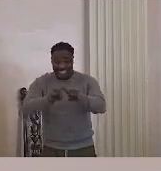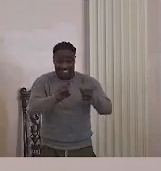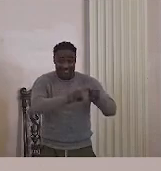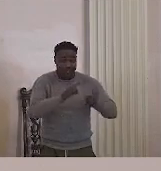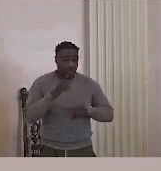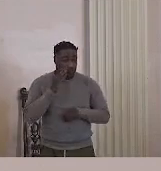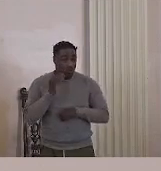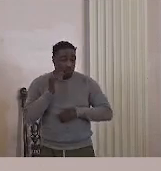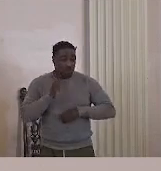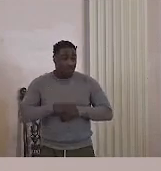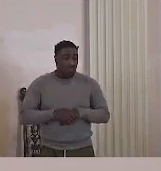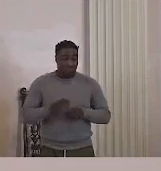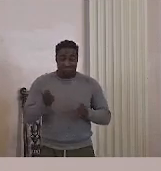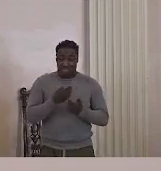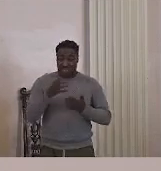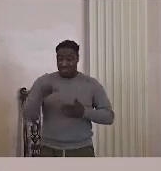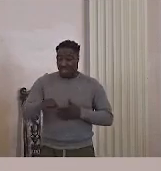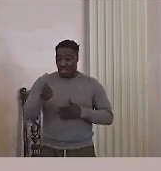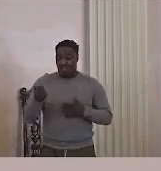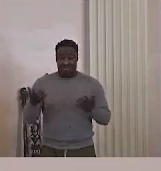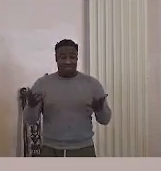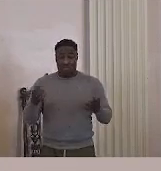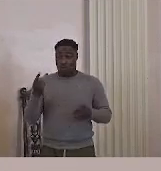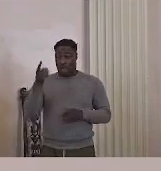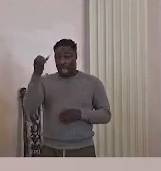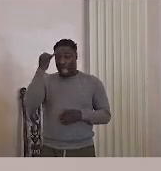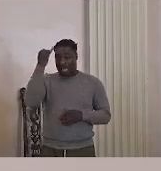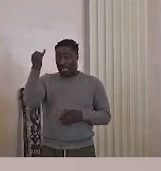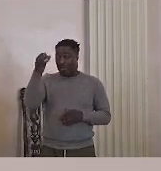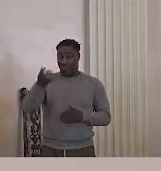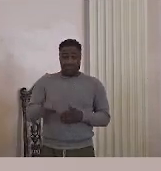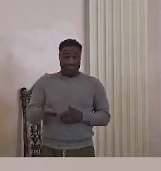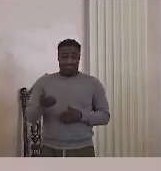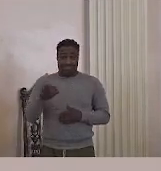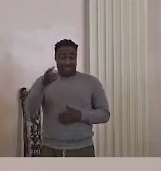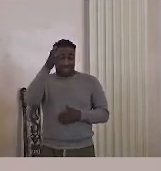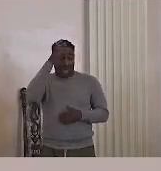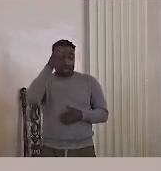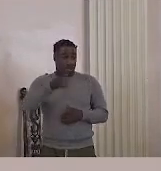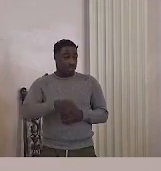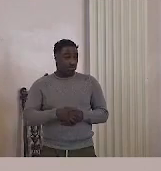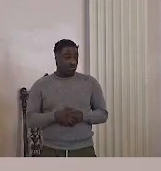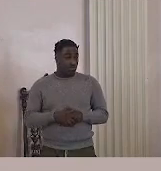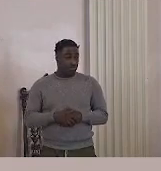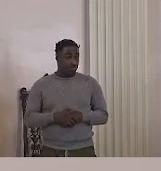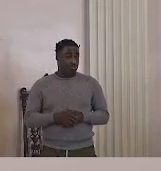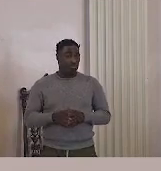Everything else is just an idea, a concept, air.